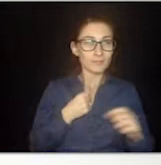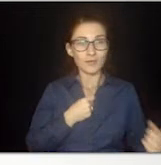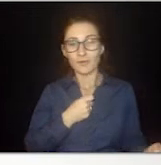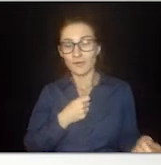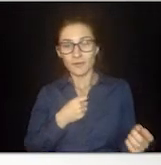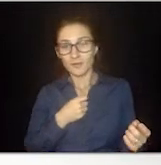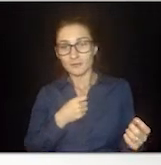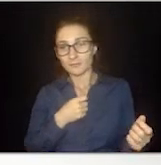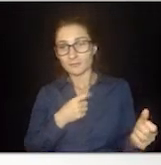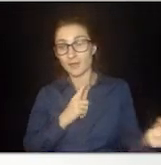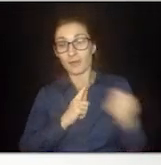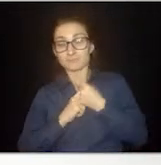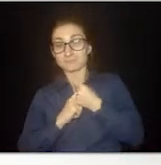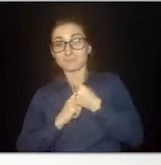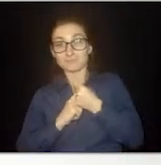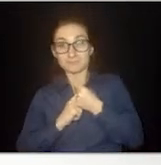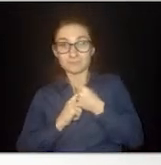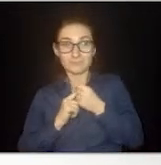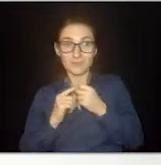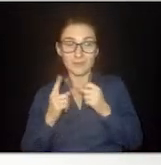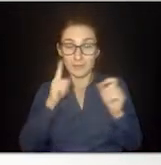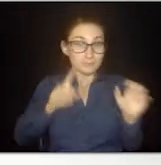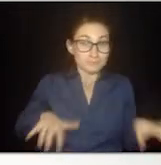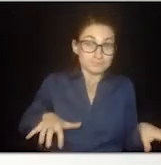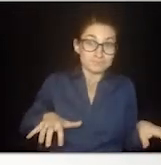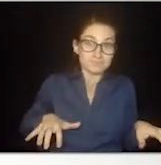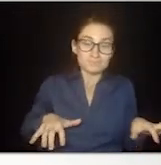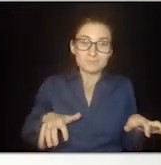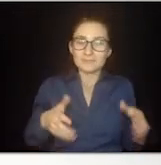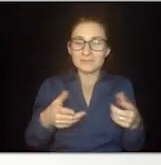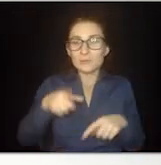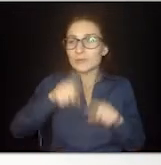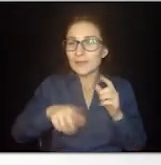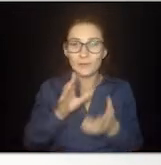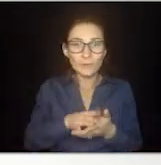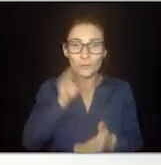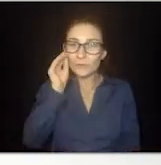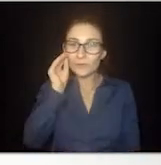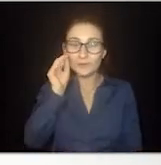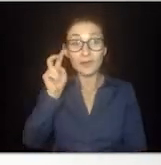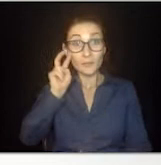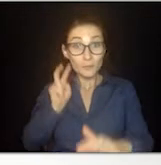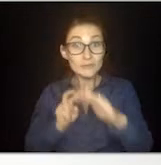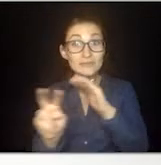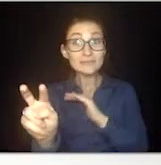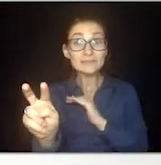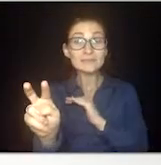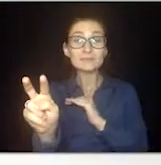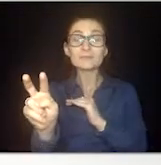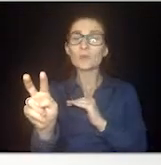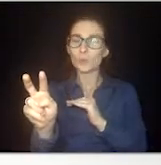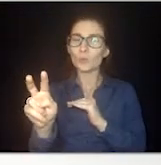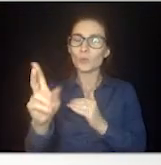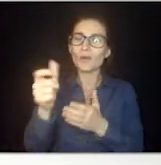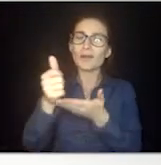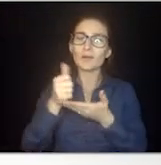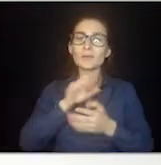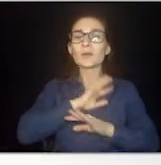startled. But predictability, I know what's going to happen, I can relax, and I can